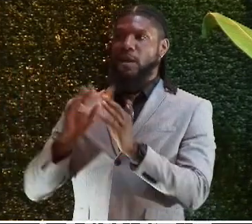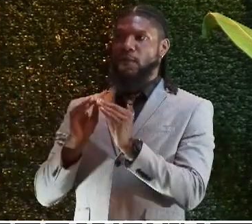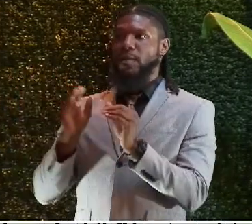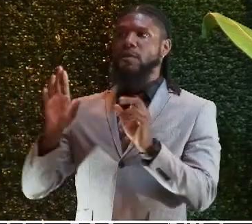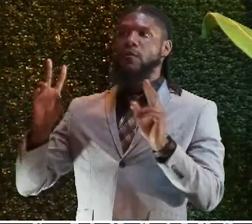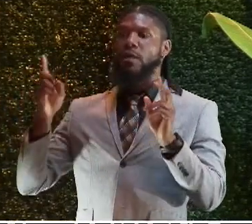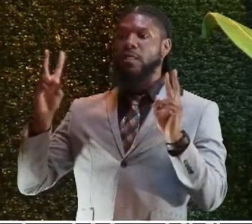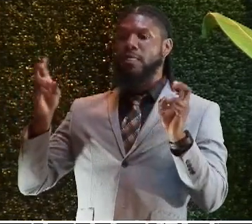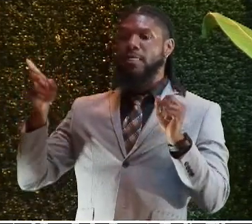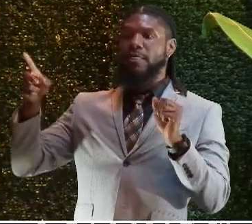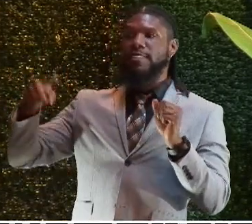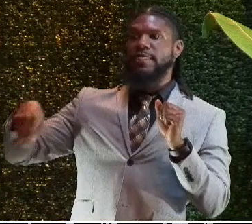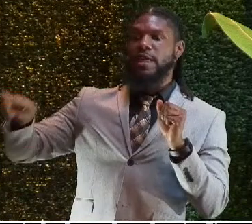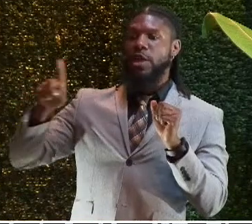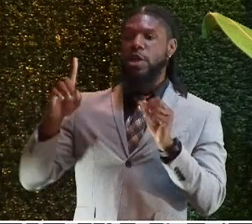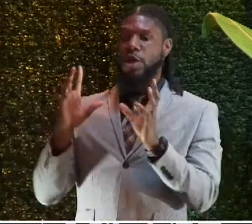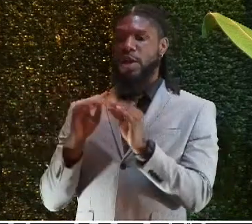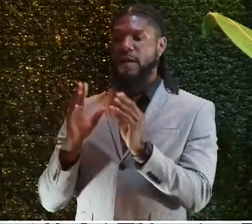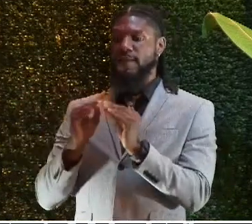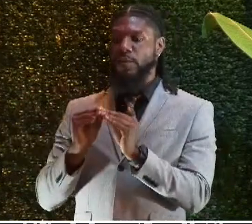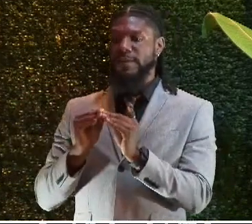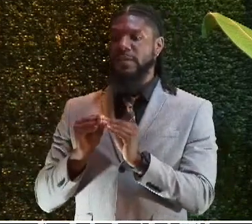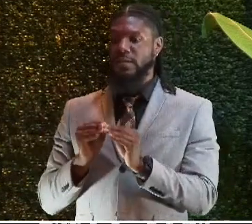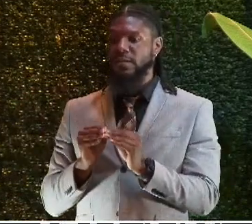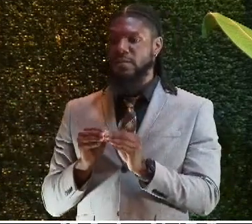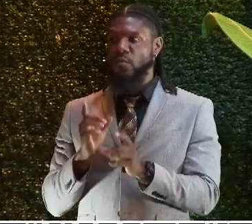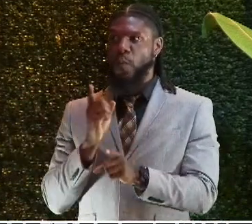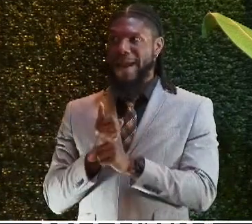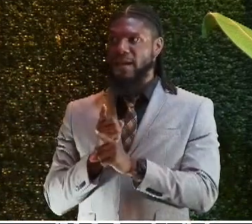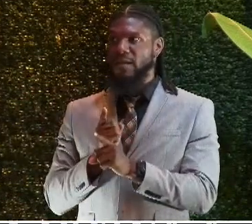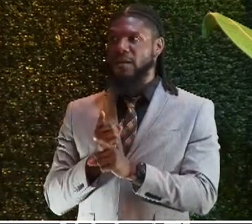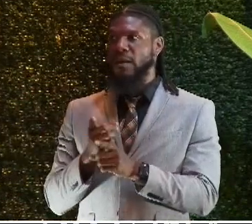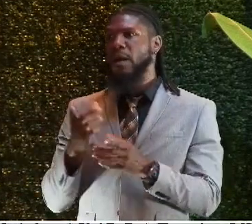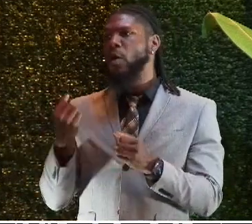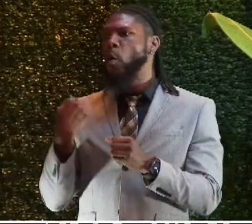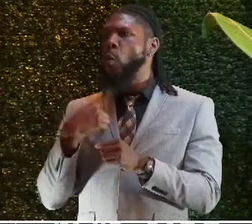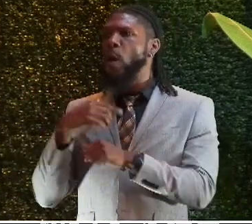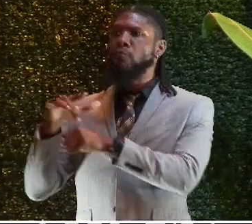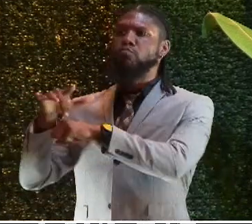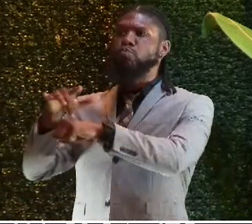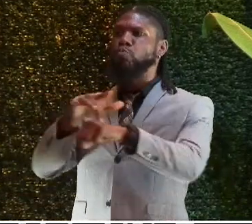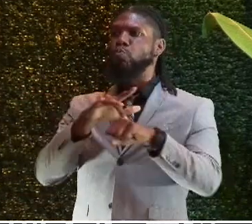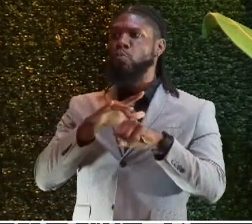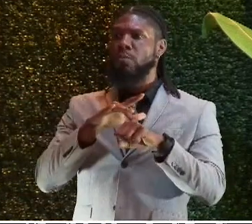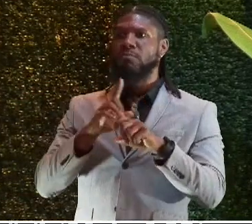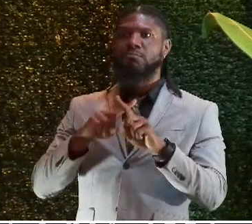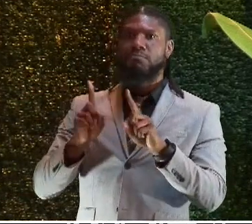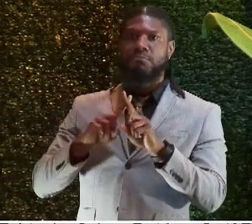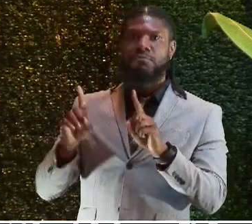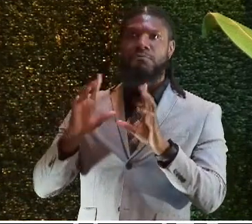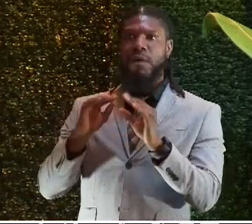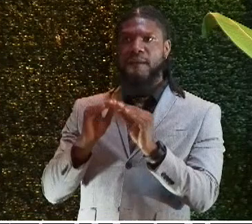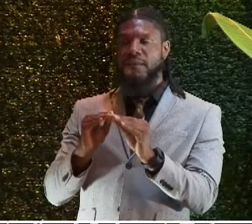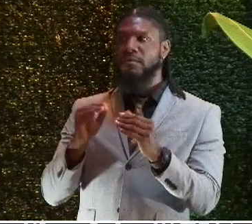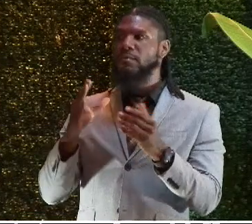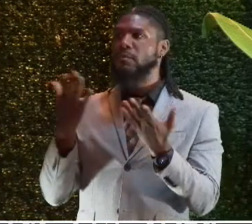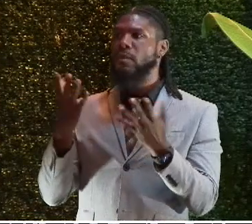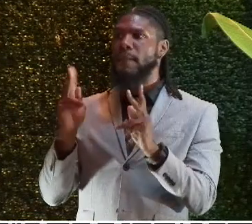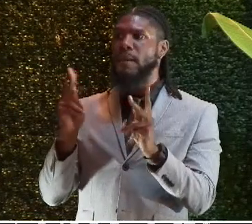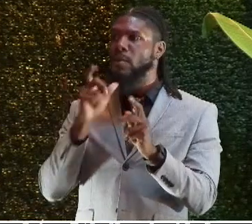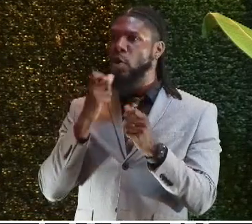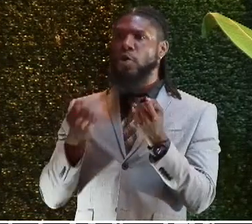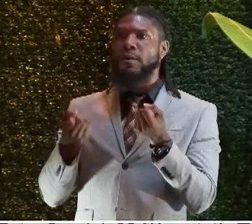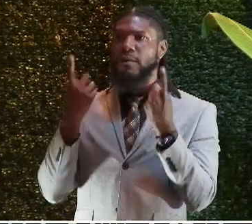you know, we're there, right? And what folks don't understand about these conferences, creating change, the National